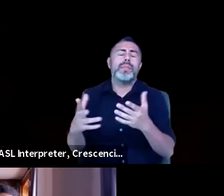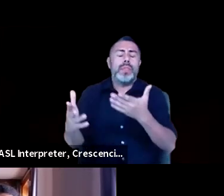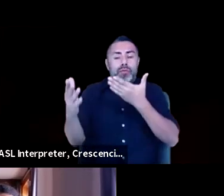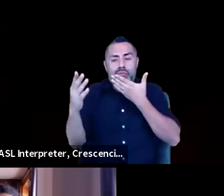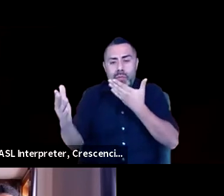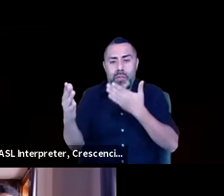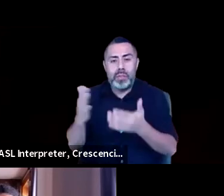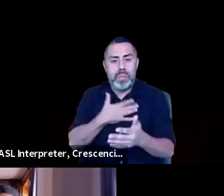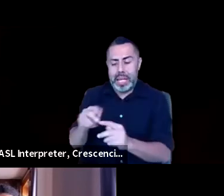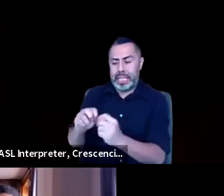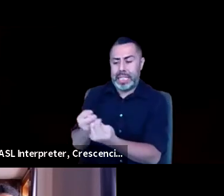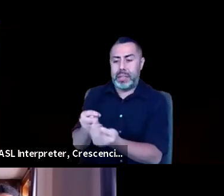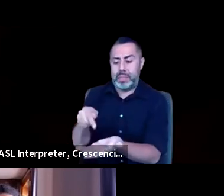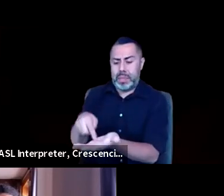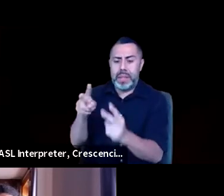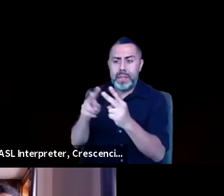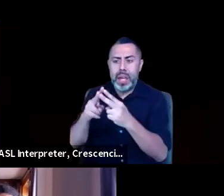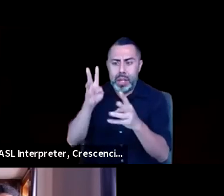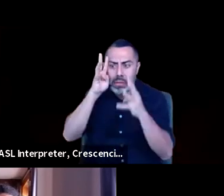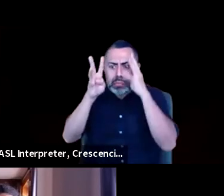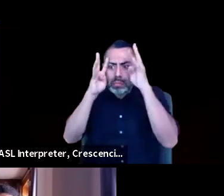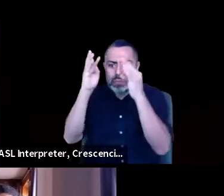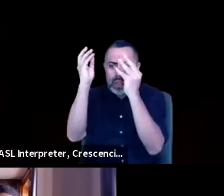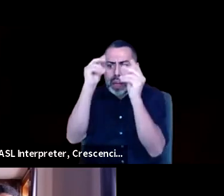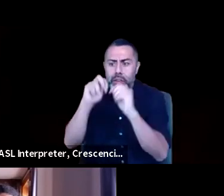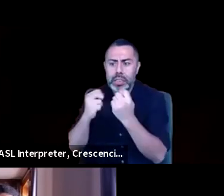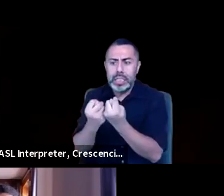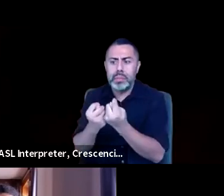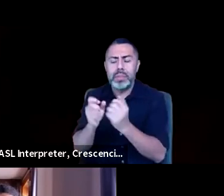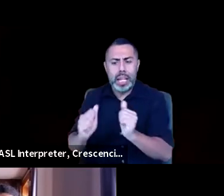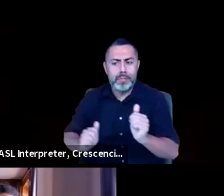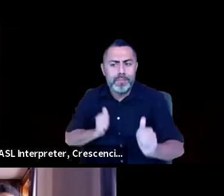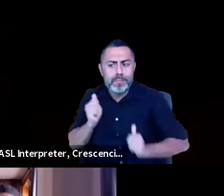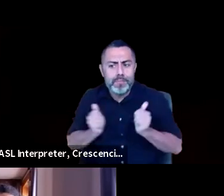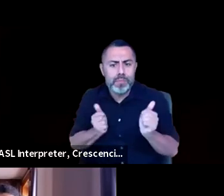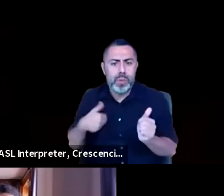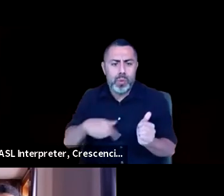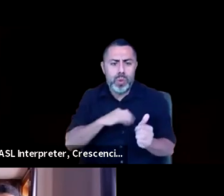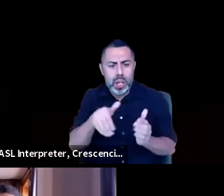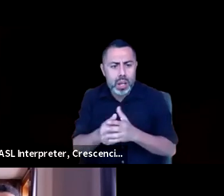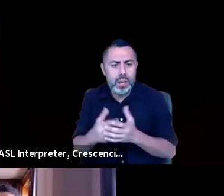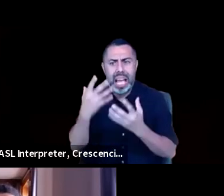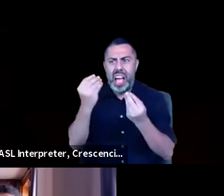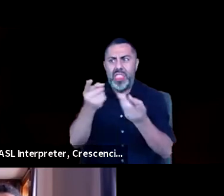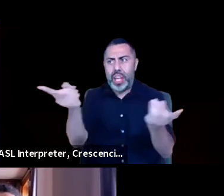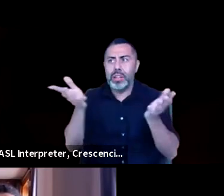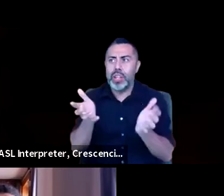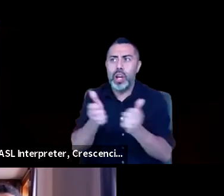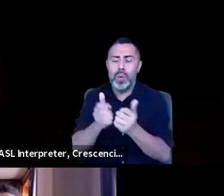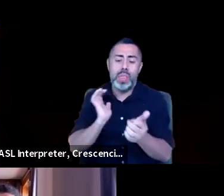have, that we can all get out there and speak to community.